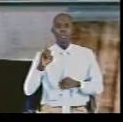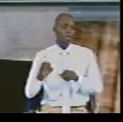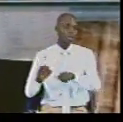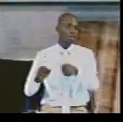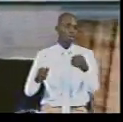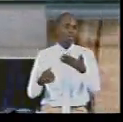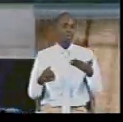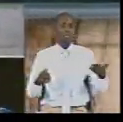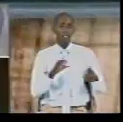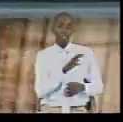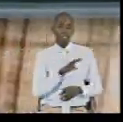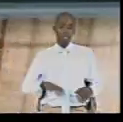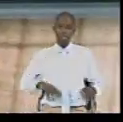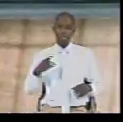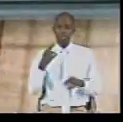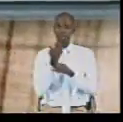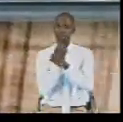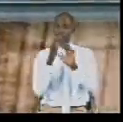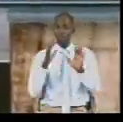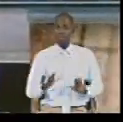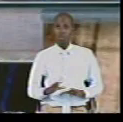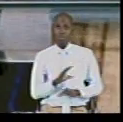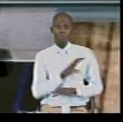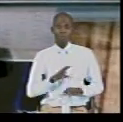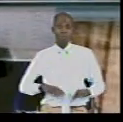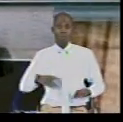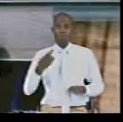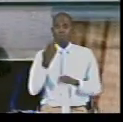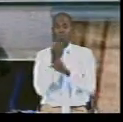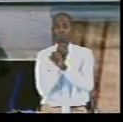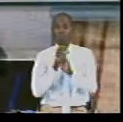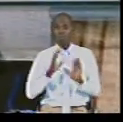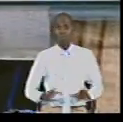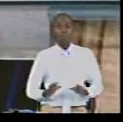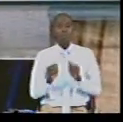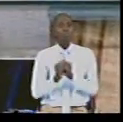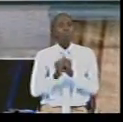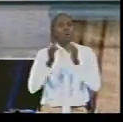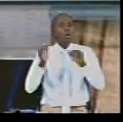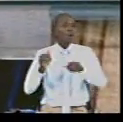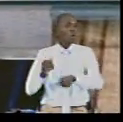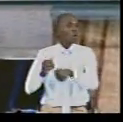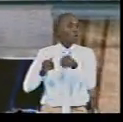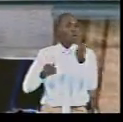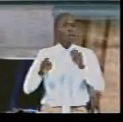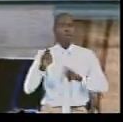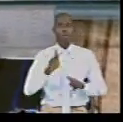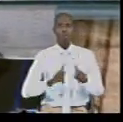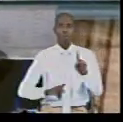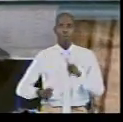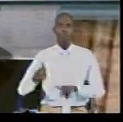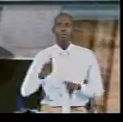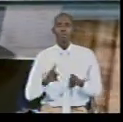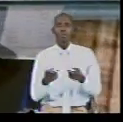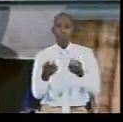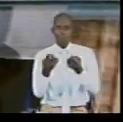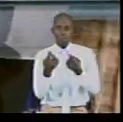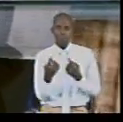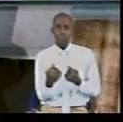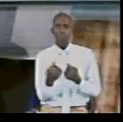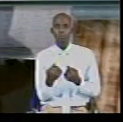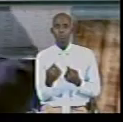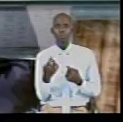redeemer, Christ the redeemer without other people becoming a co-redemptor